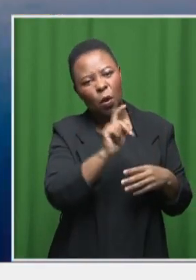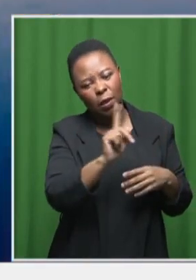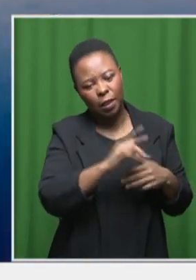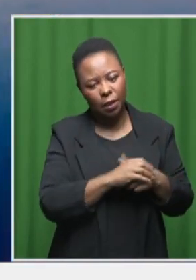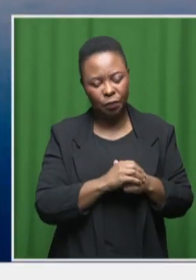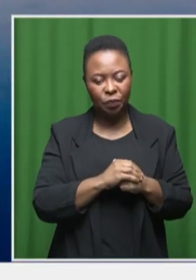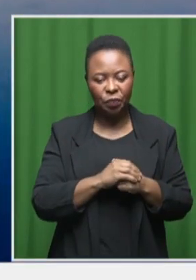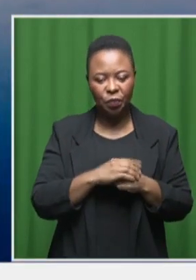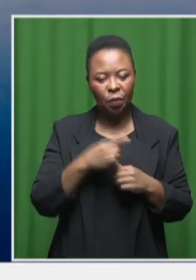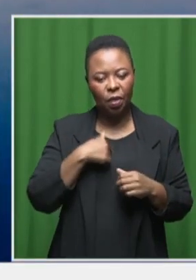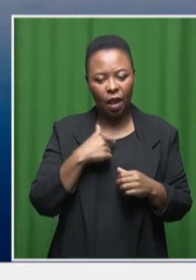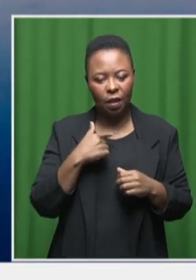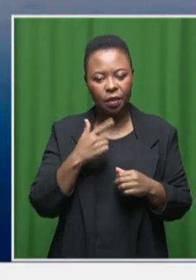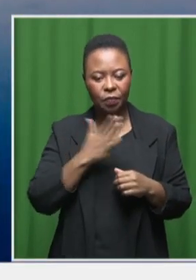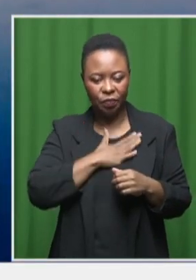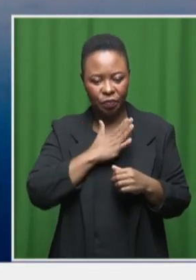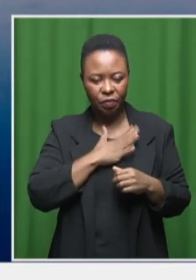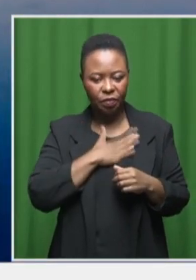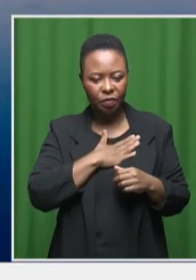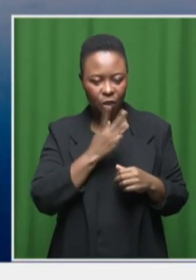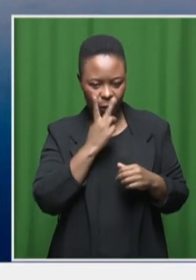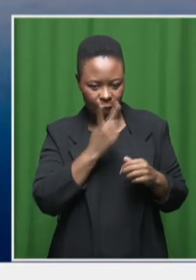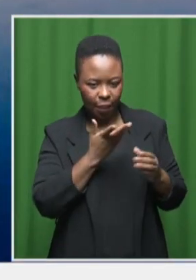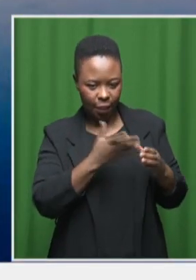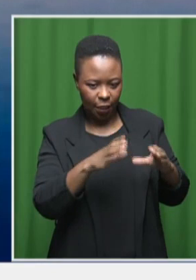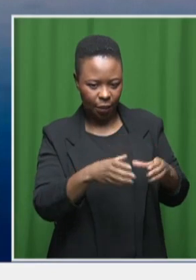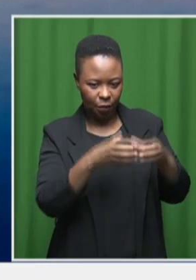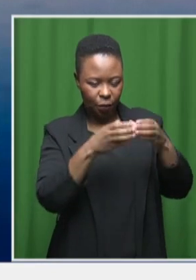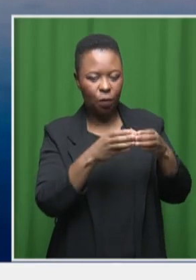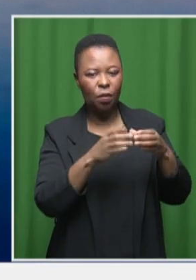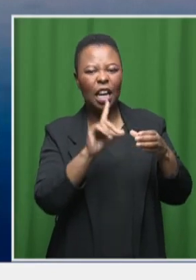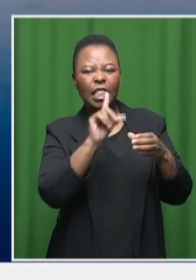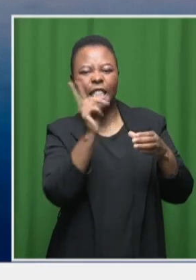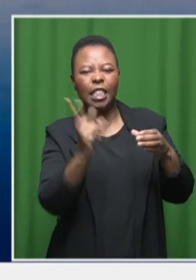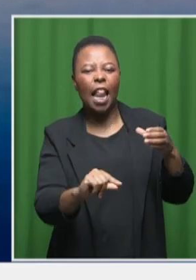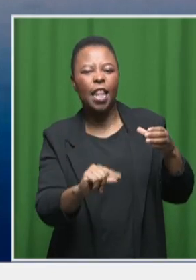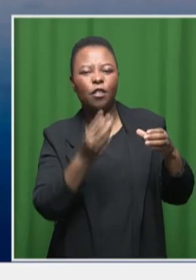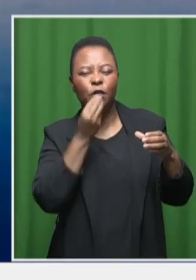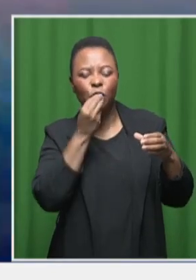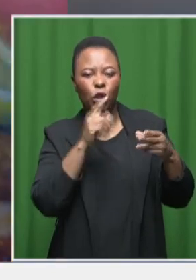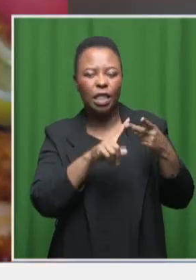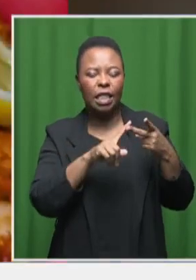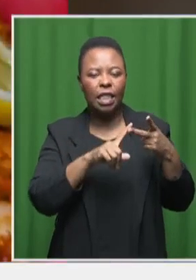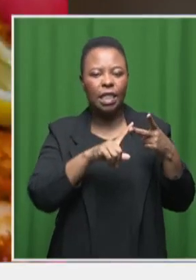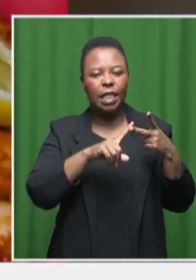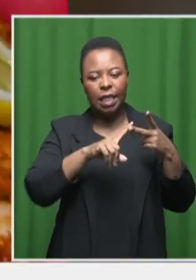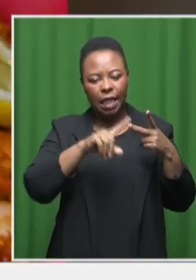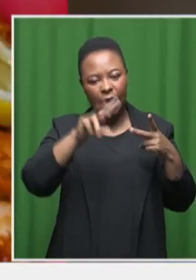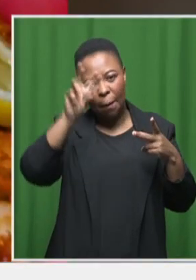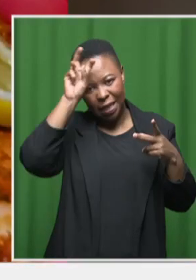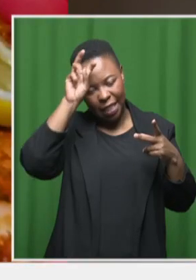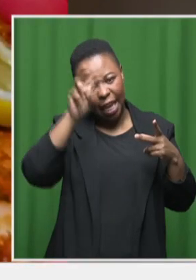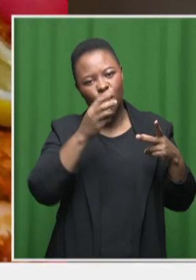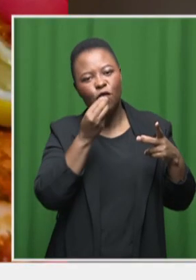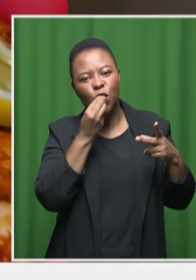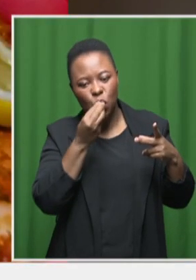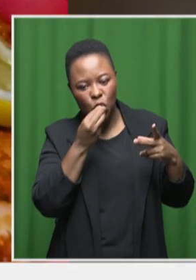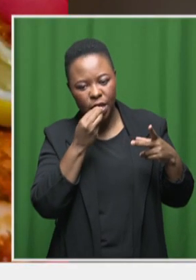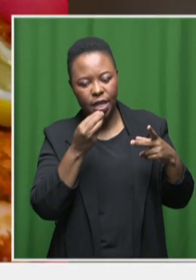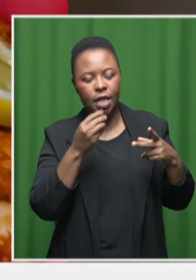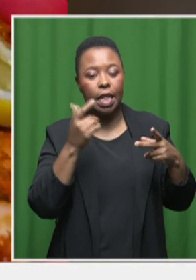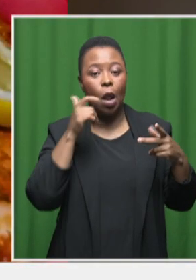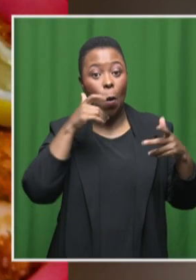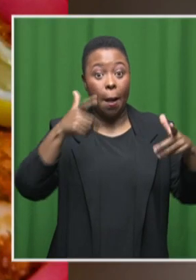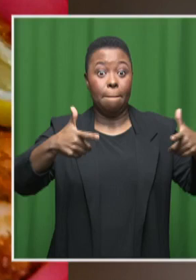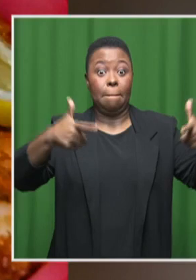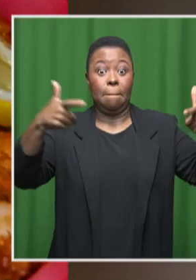love, as you can see, my Italian food and Mexican food. And then when we go bigger, I just